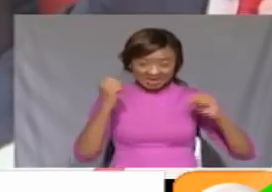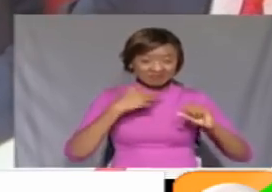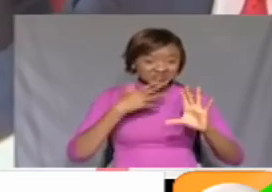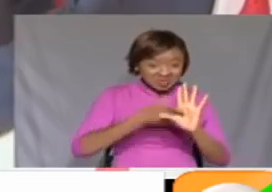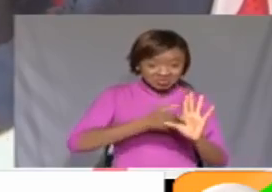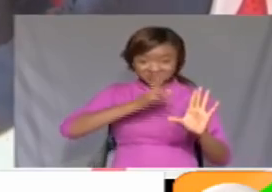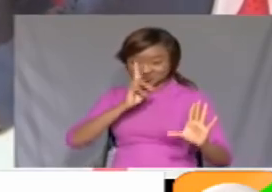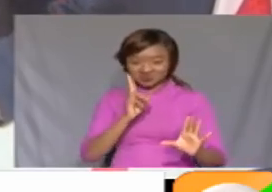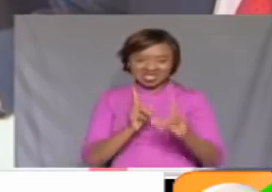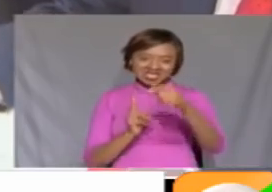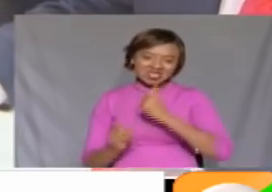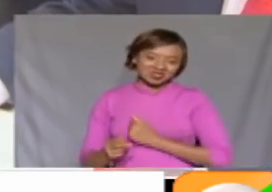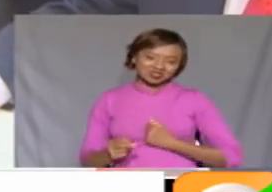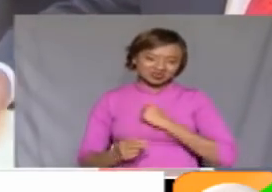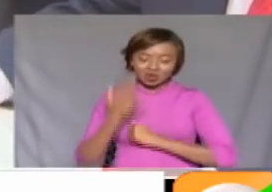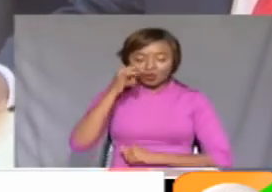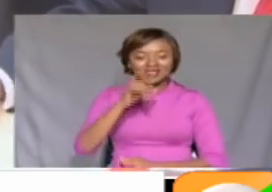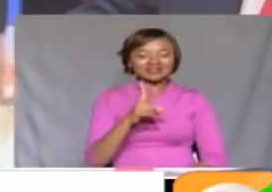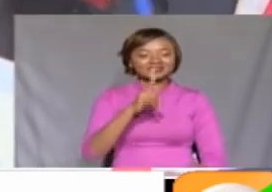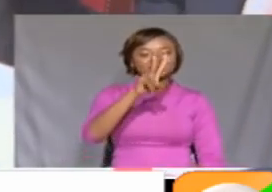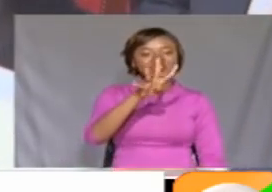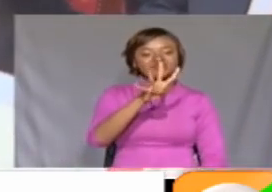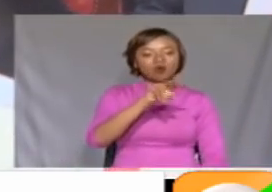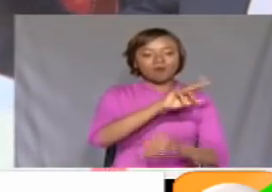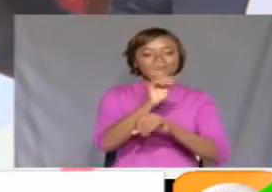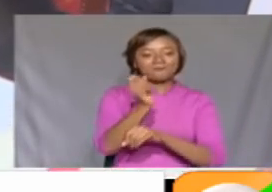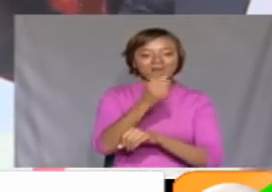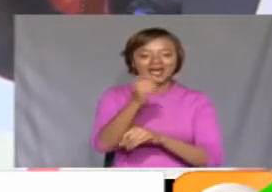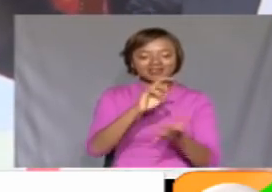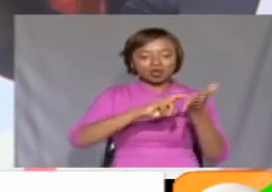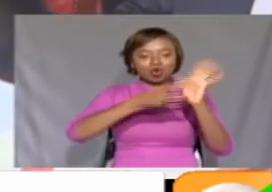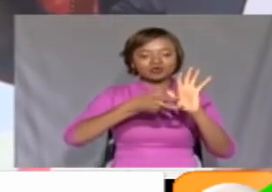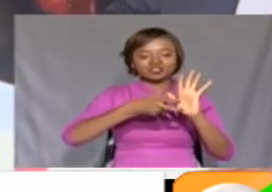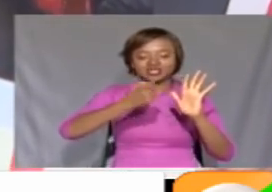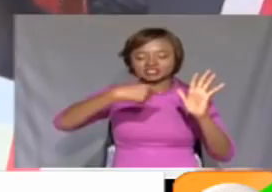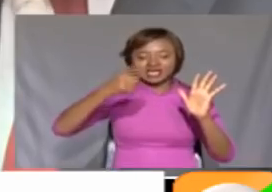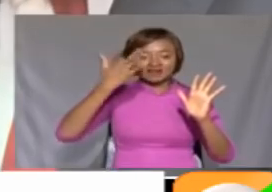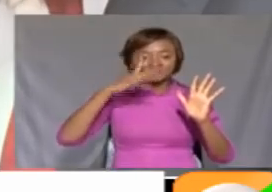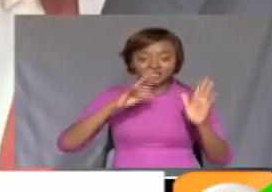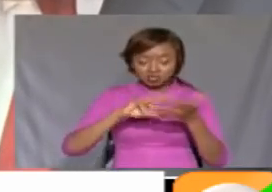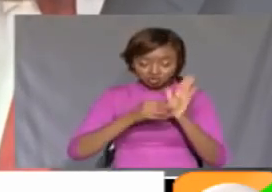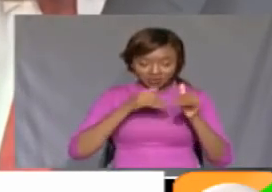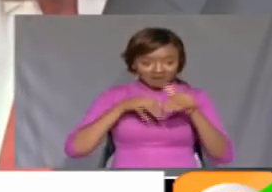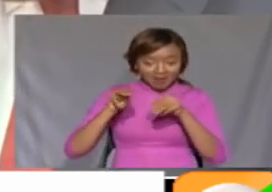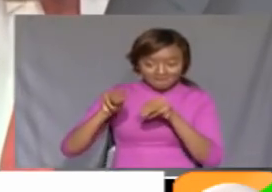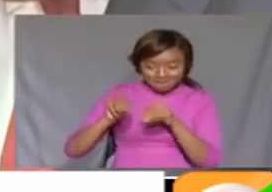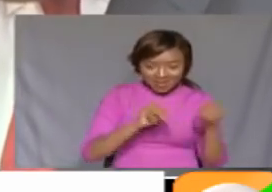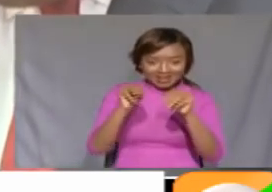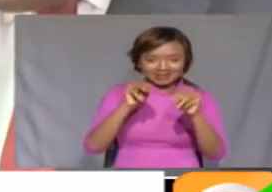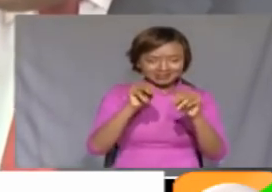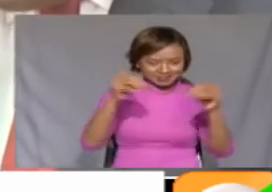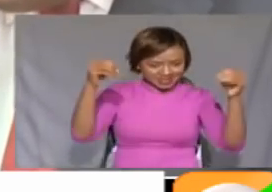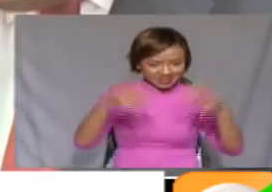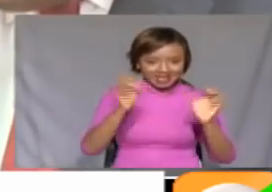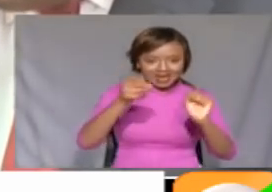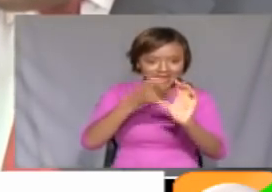it's a 24-month decision, 24-month contract, and there are mechanisms, clear ones, on how to get